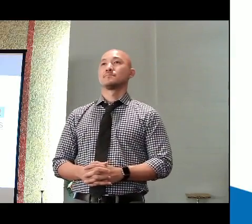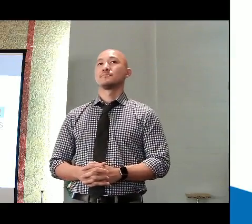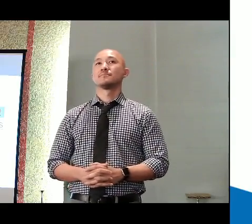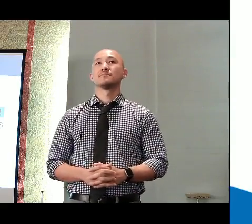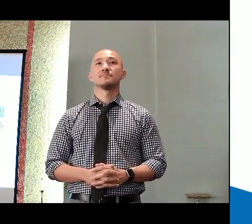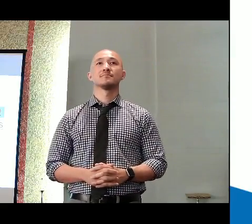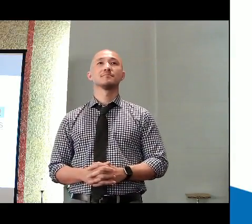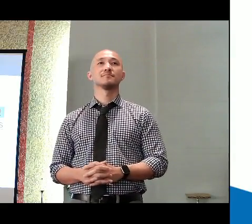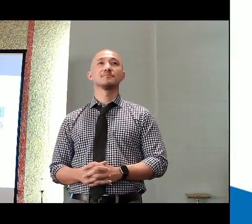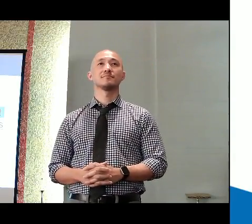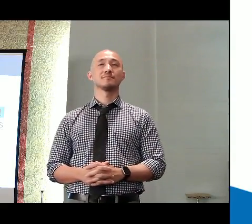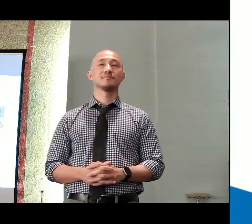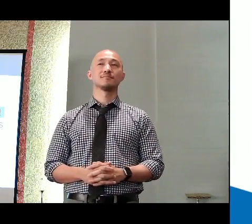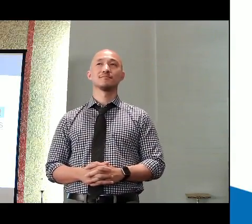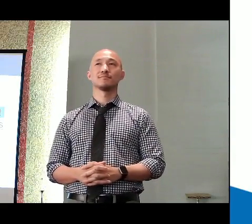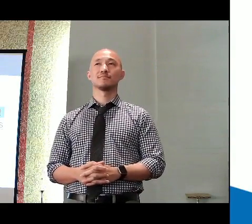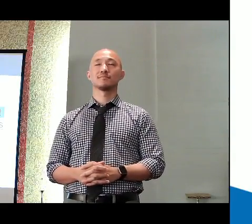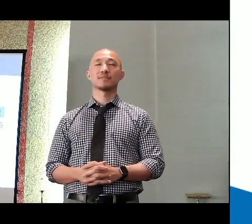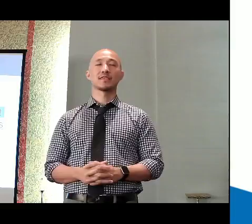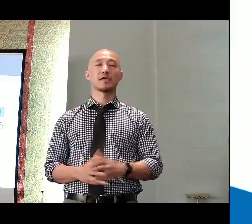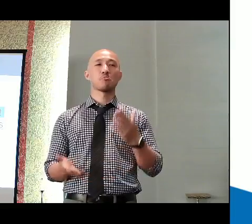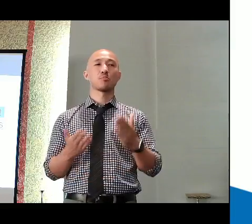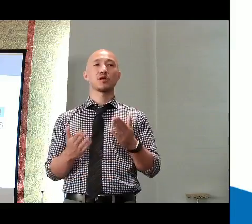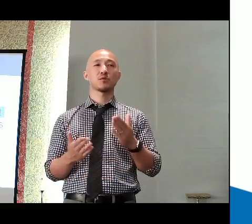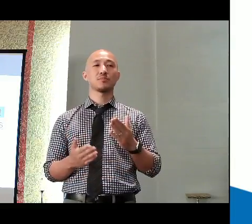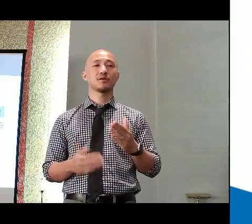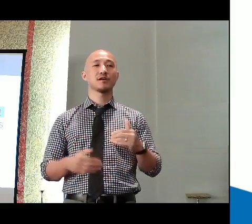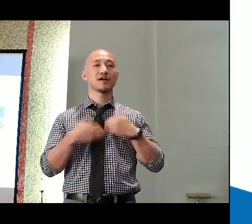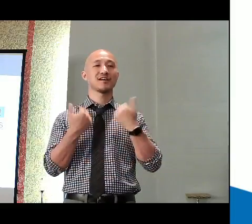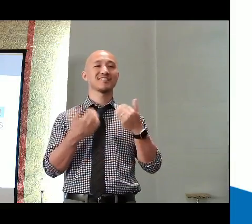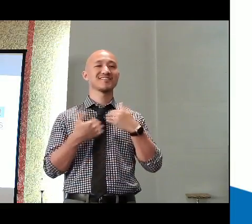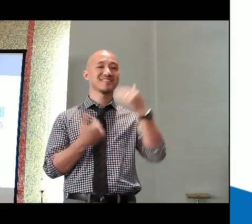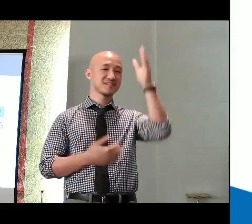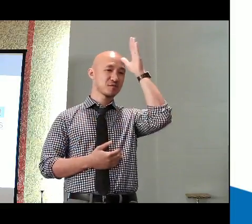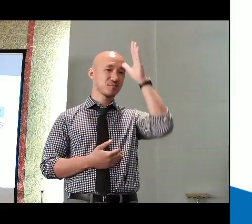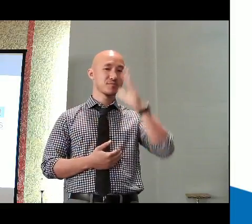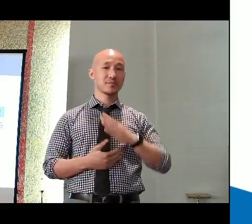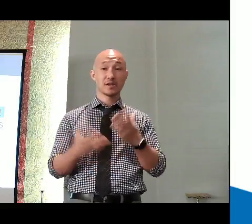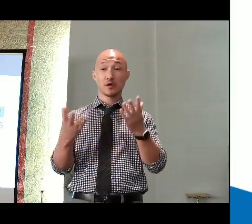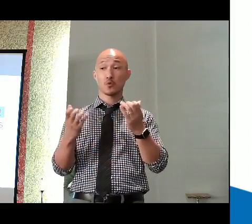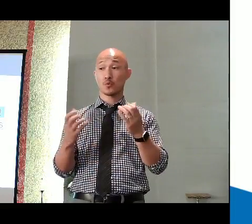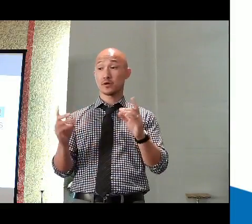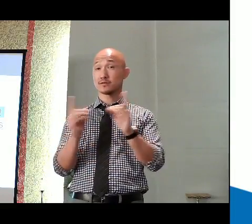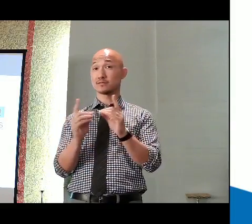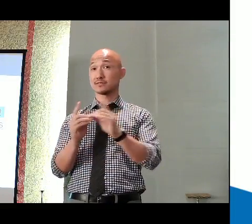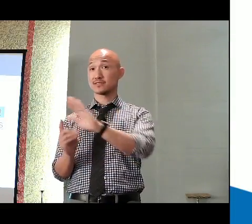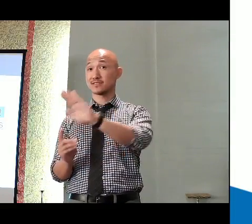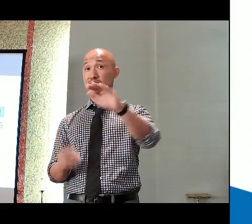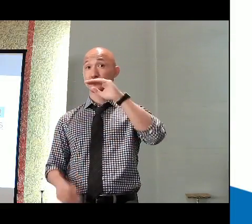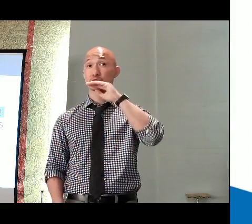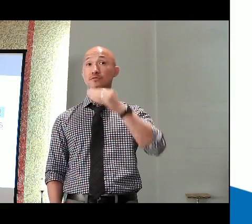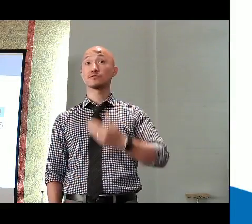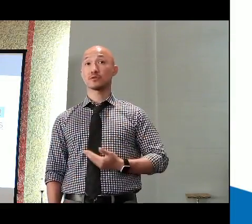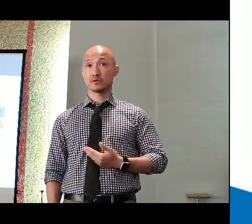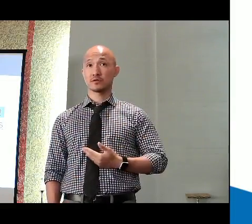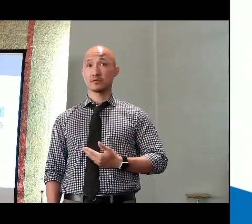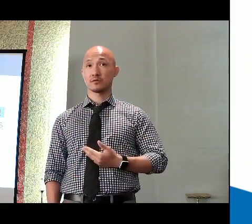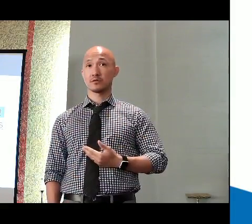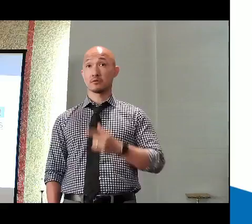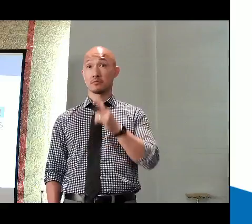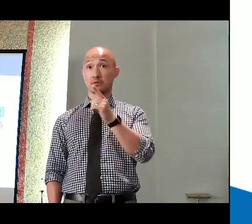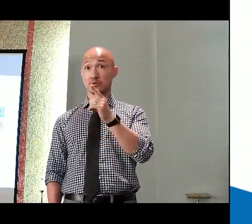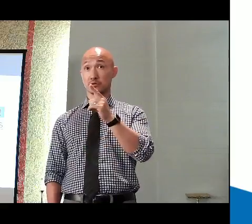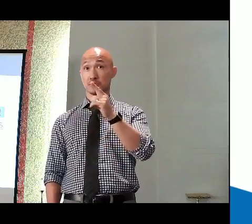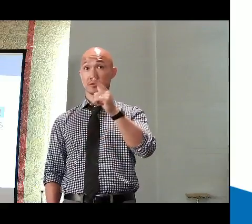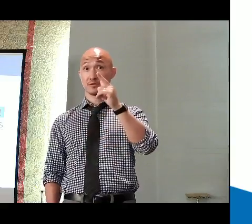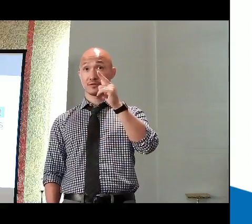soon be asking, a young man that might present himself, where are you taking my daughter? Where are you going? What are your plans?